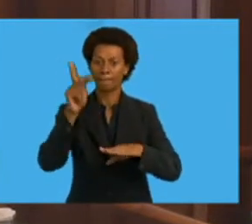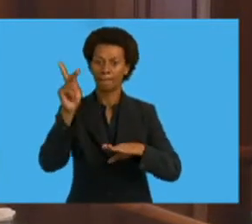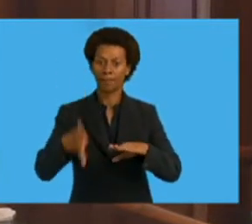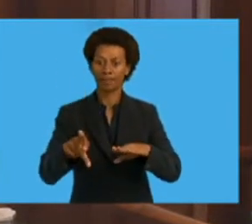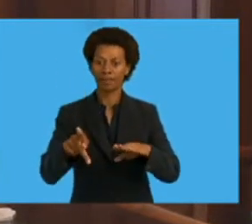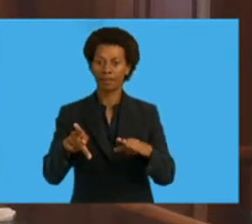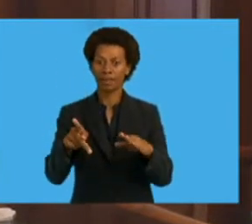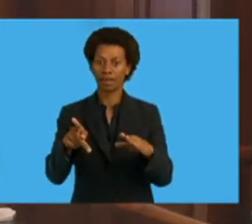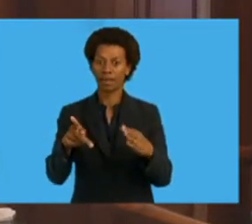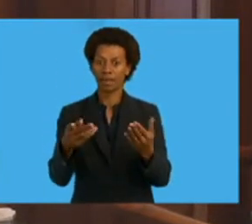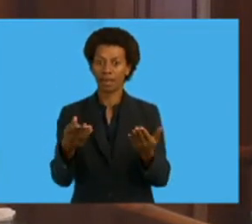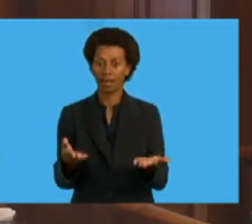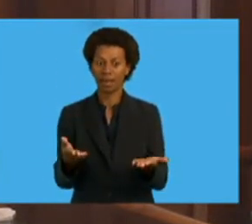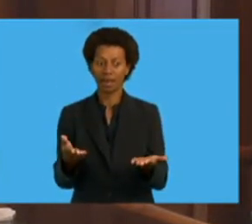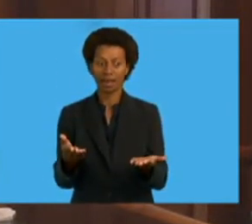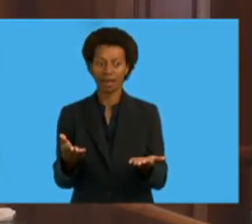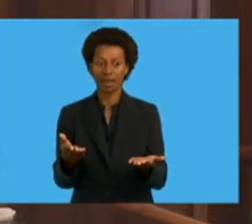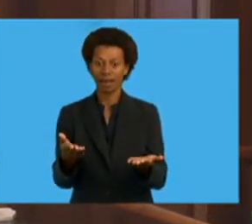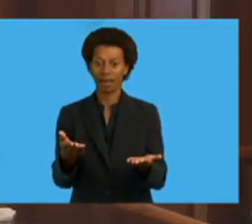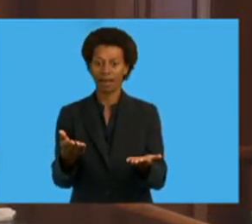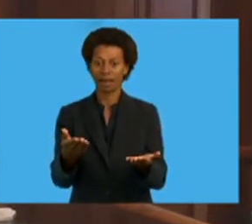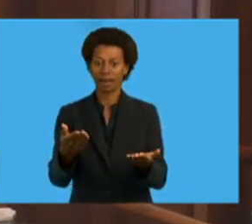the economy, stupid.